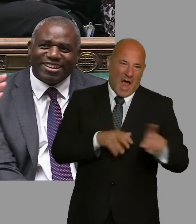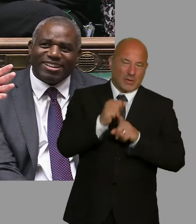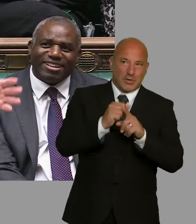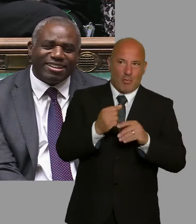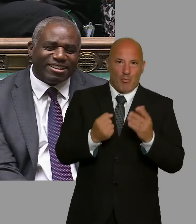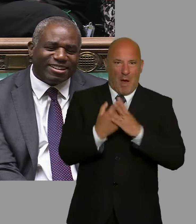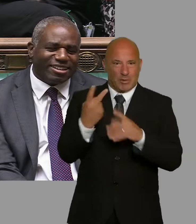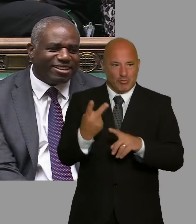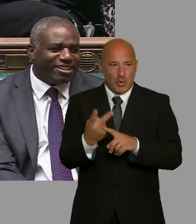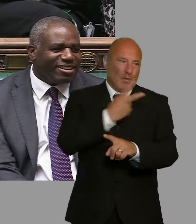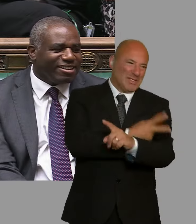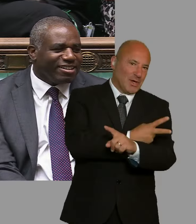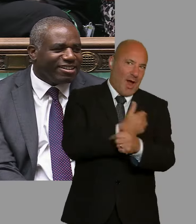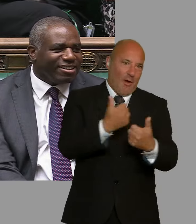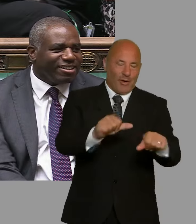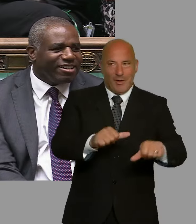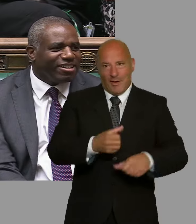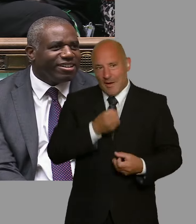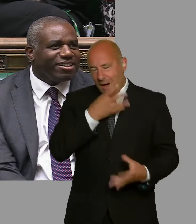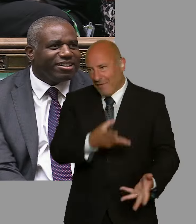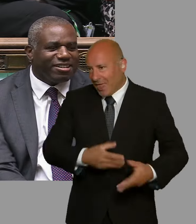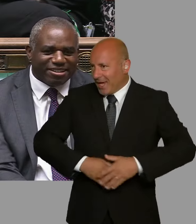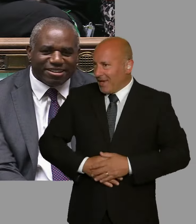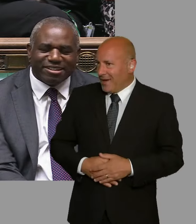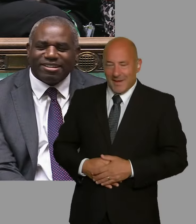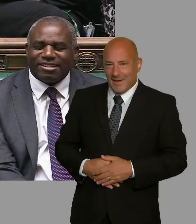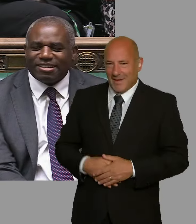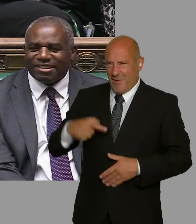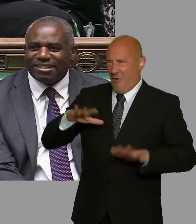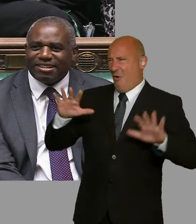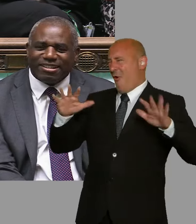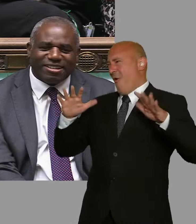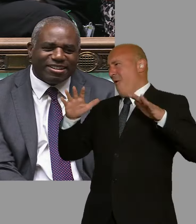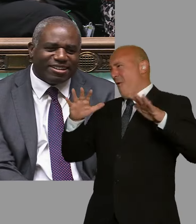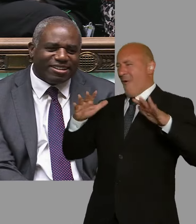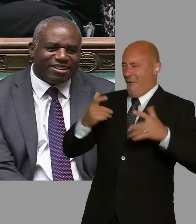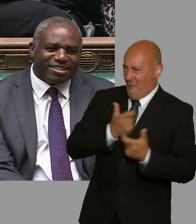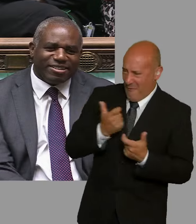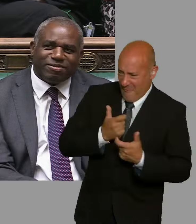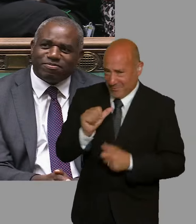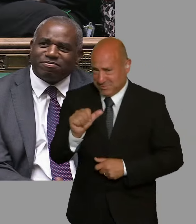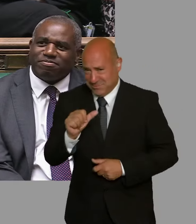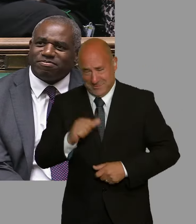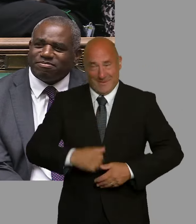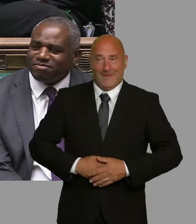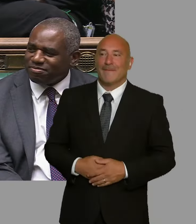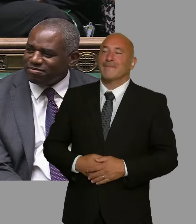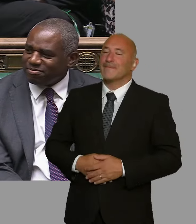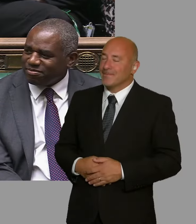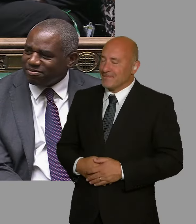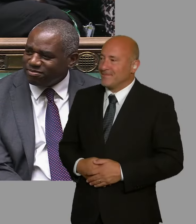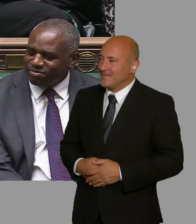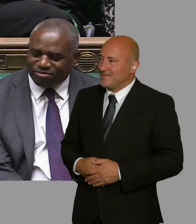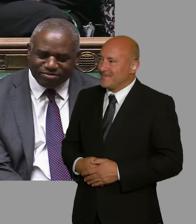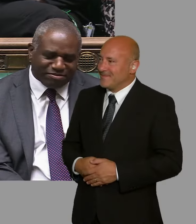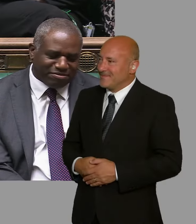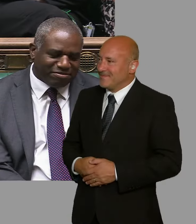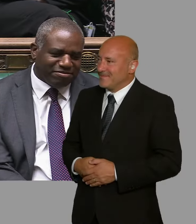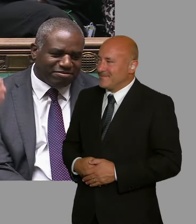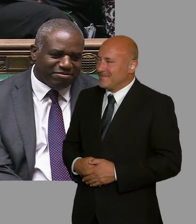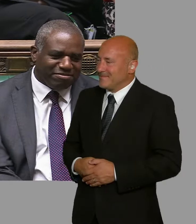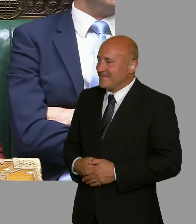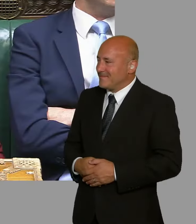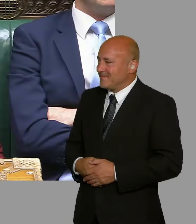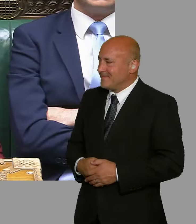Mr. Speaker, at the budget, we took the right decision to stabilise the economy because of the £22 billion black hole that lay